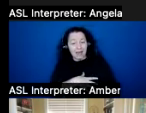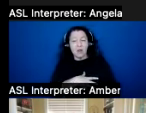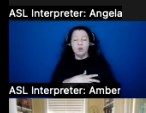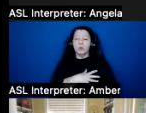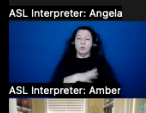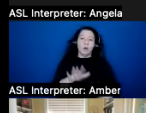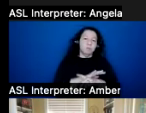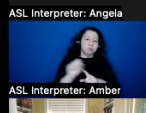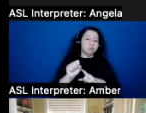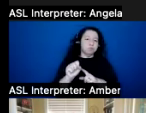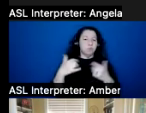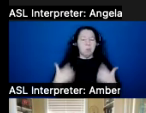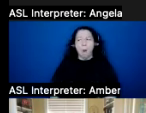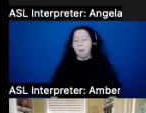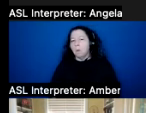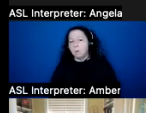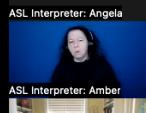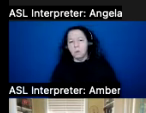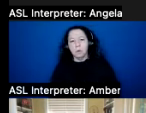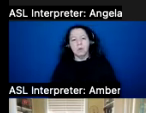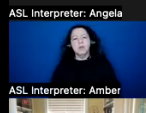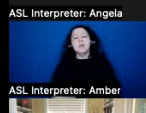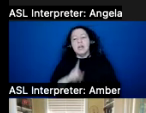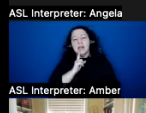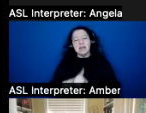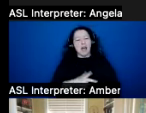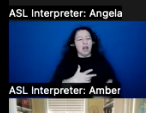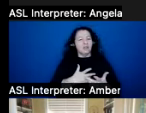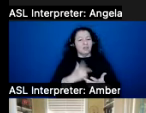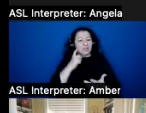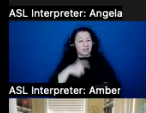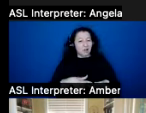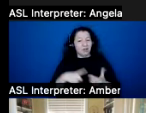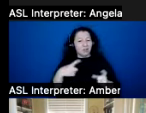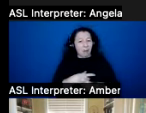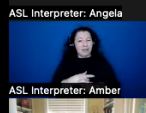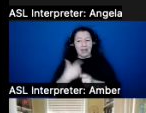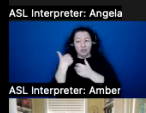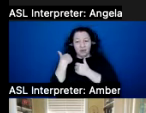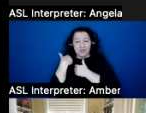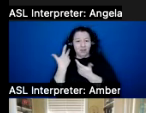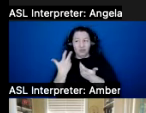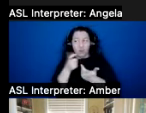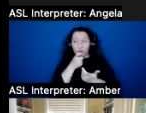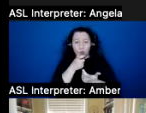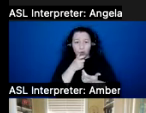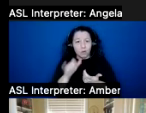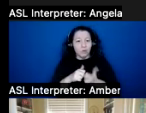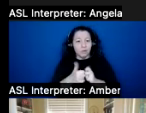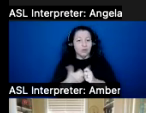proportions. And so it acknowledges the complicated jurisdictional issues and everything that comes with that. And